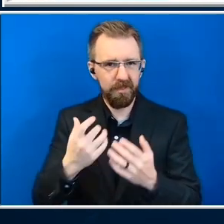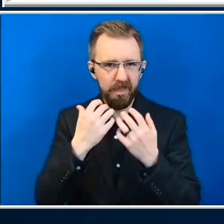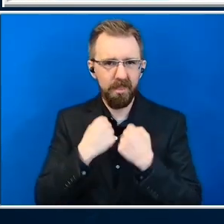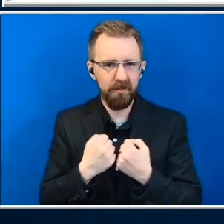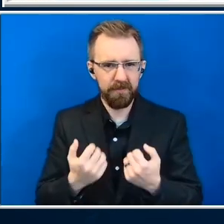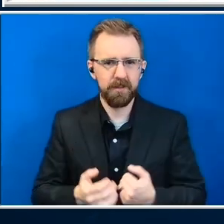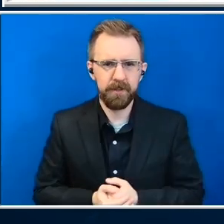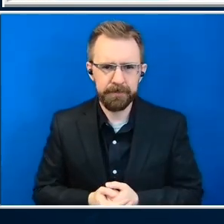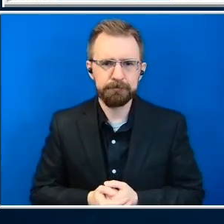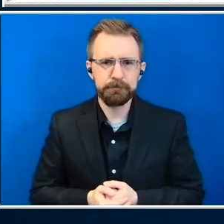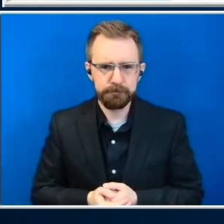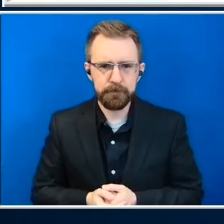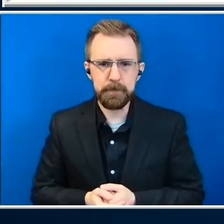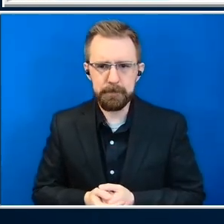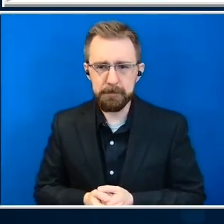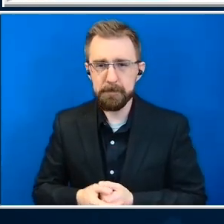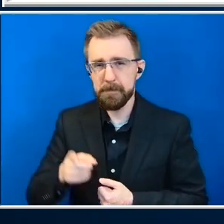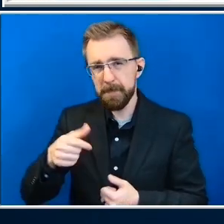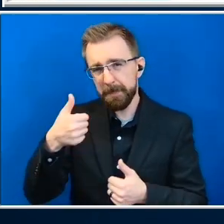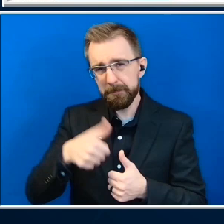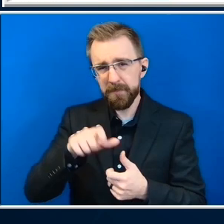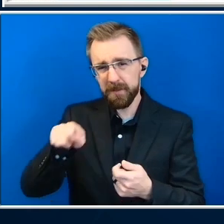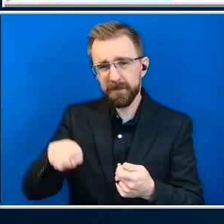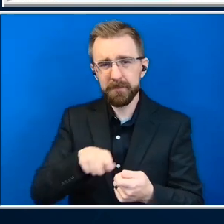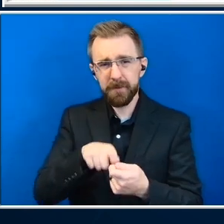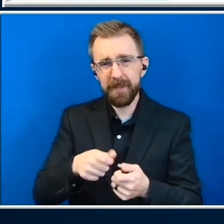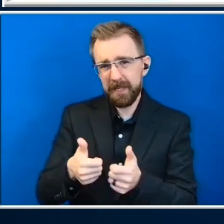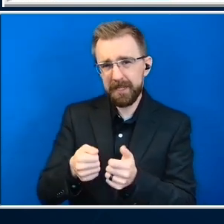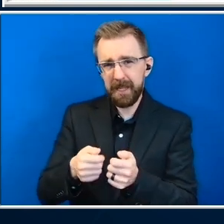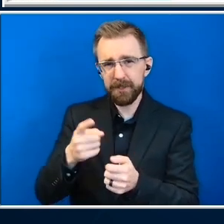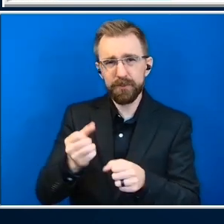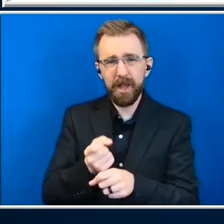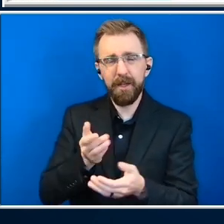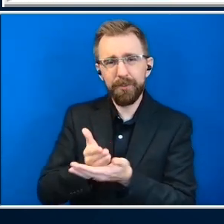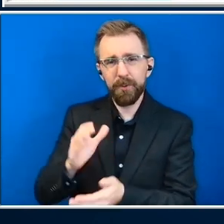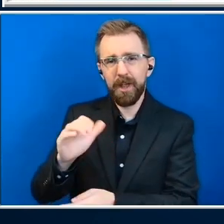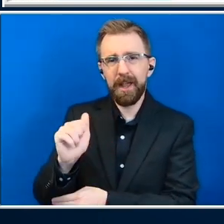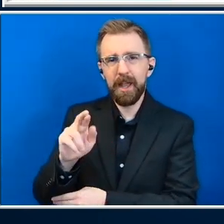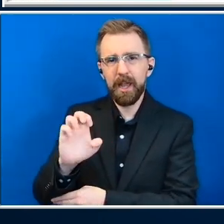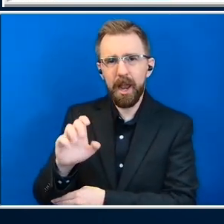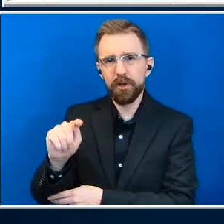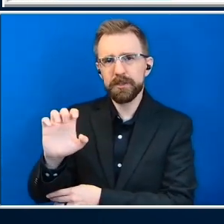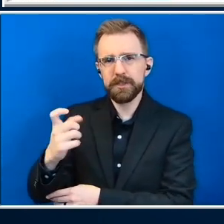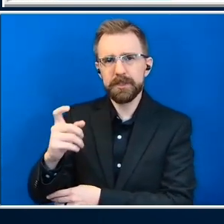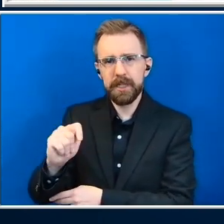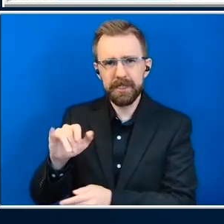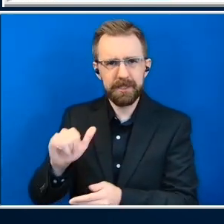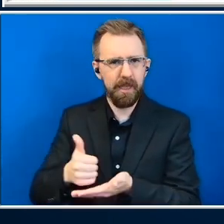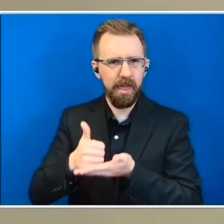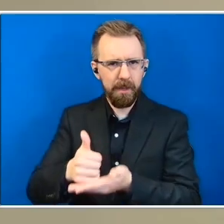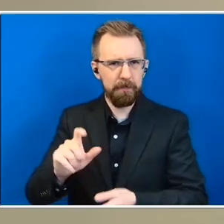Now, can you remember a specific text you got through Care Text that helped you?